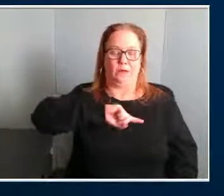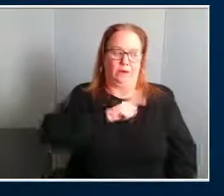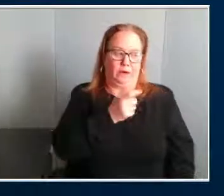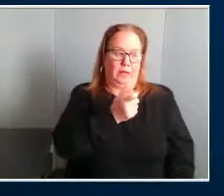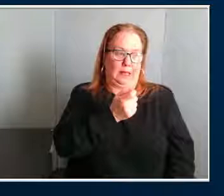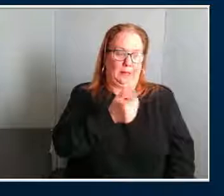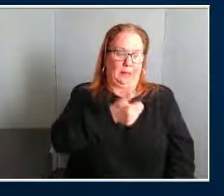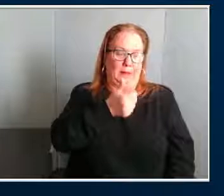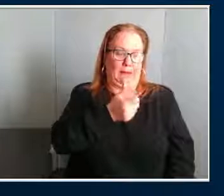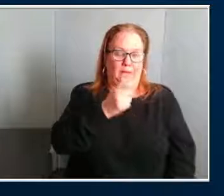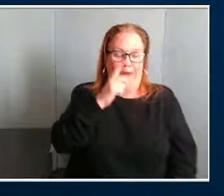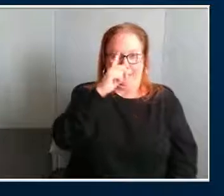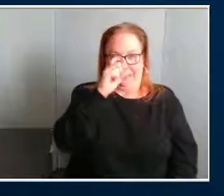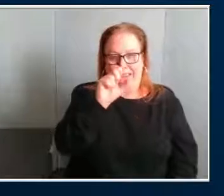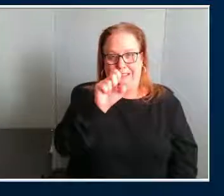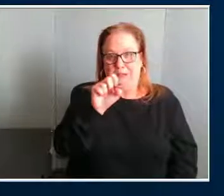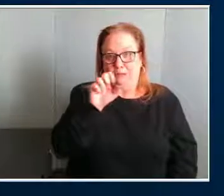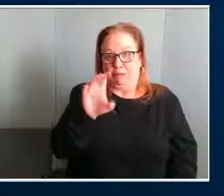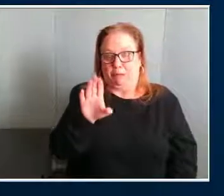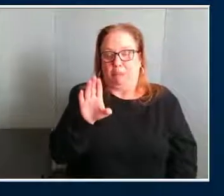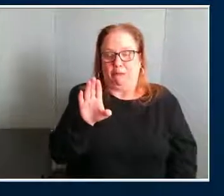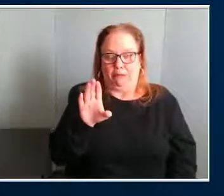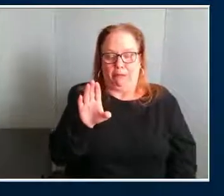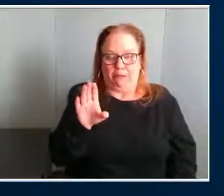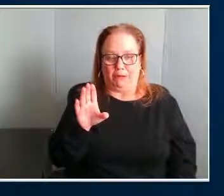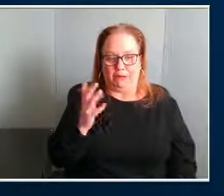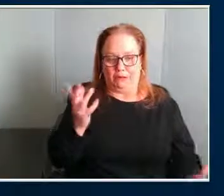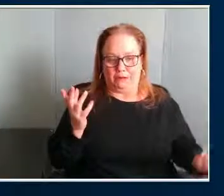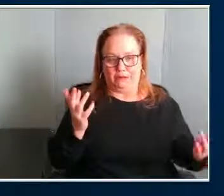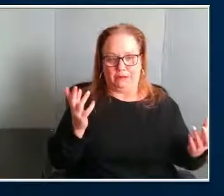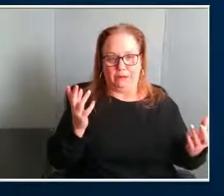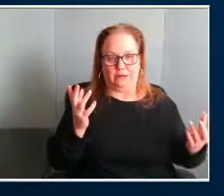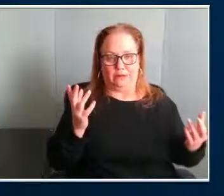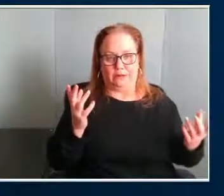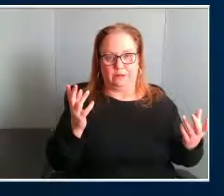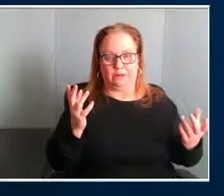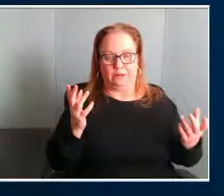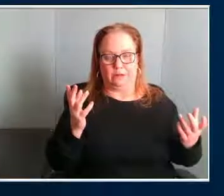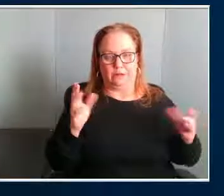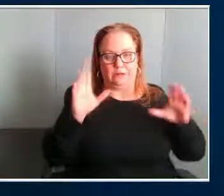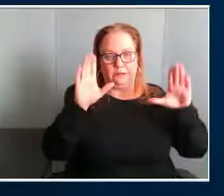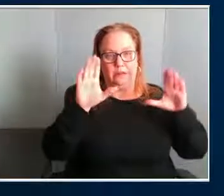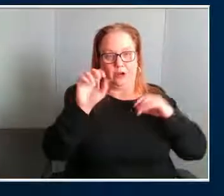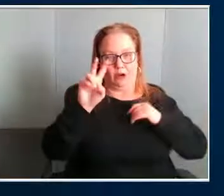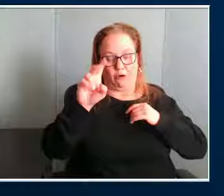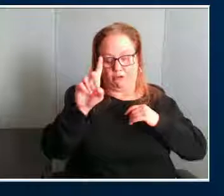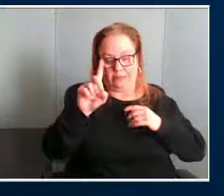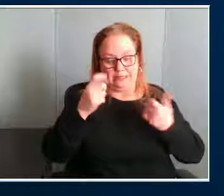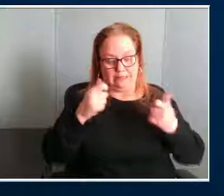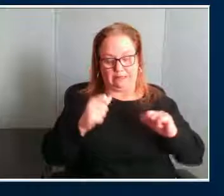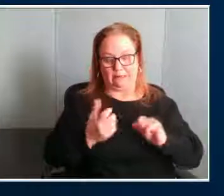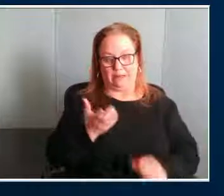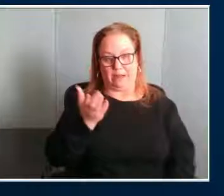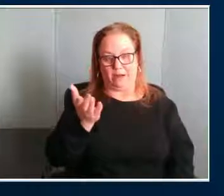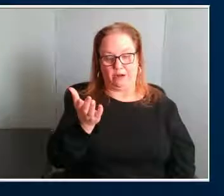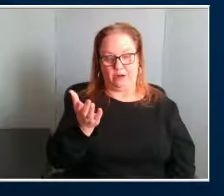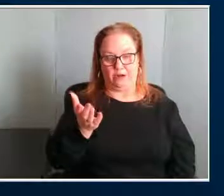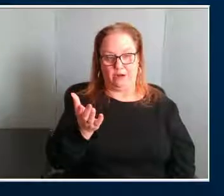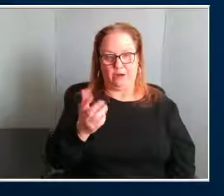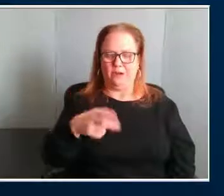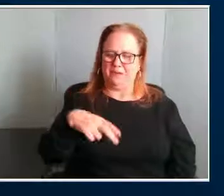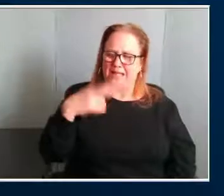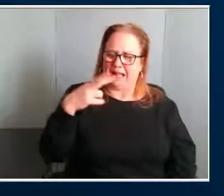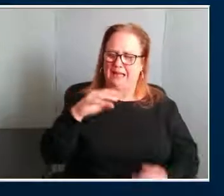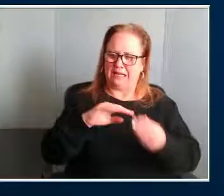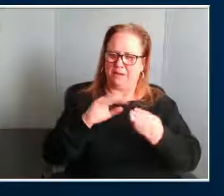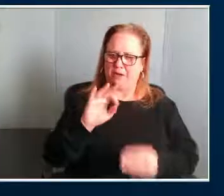up. And I think it just is a reminder to us that COVID's still out there. Yeah. What was the highest number of flu patients we